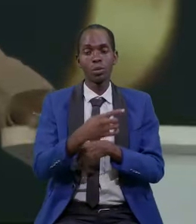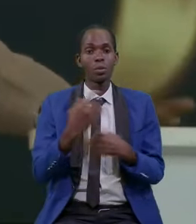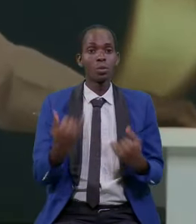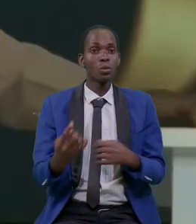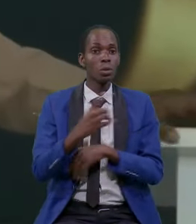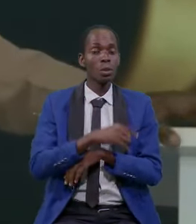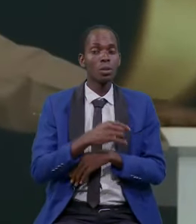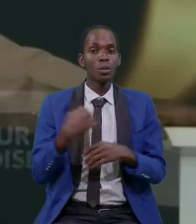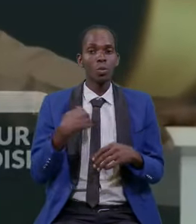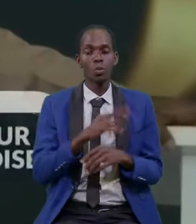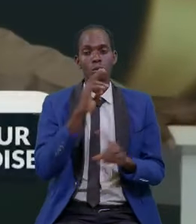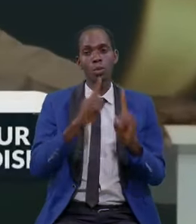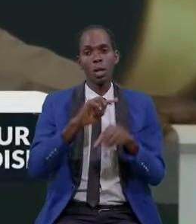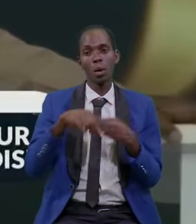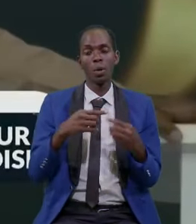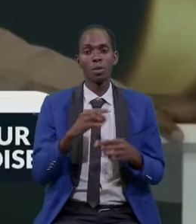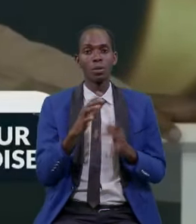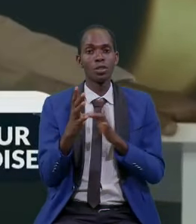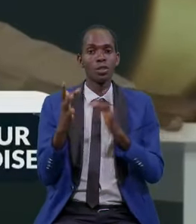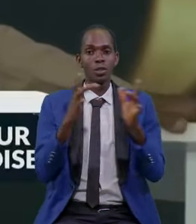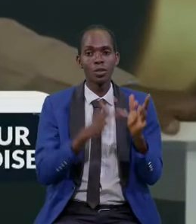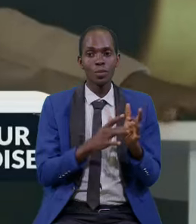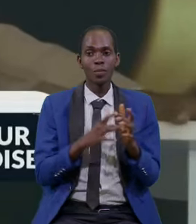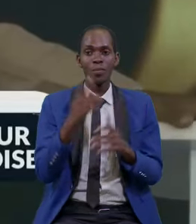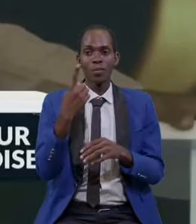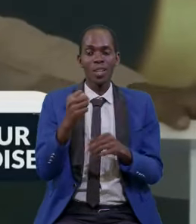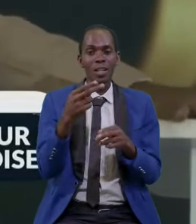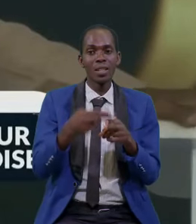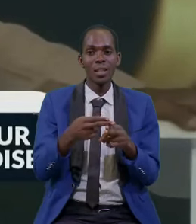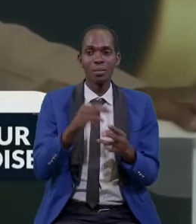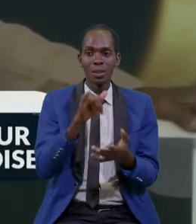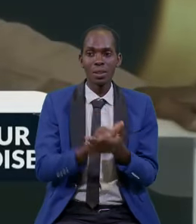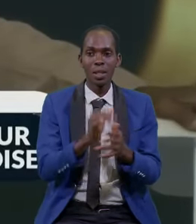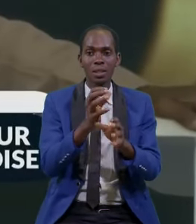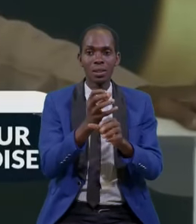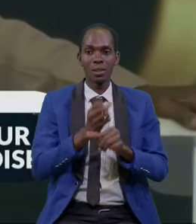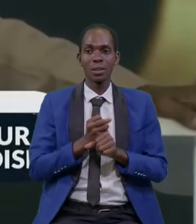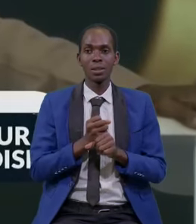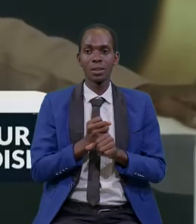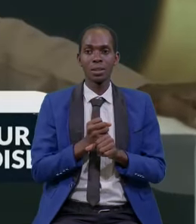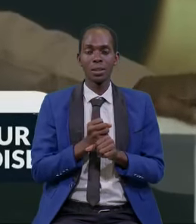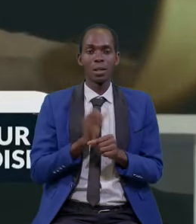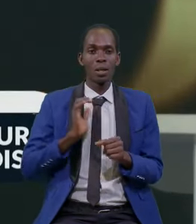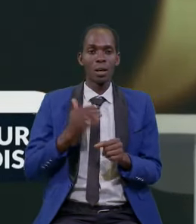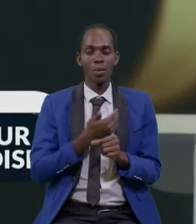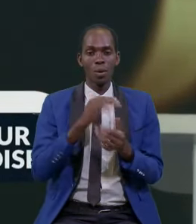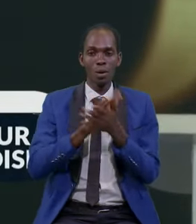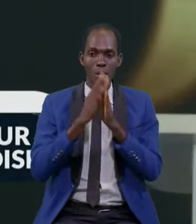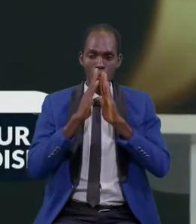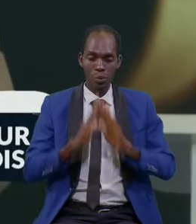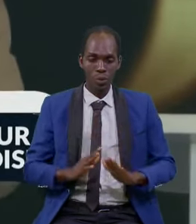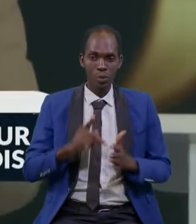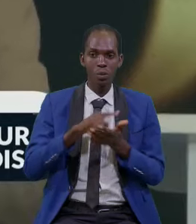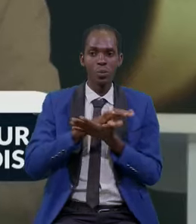Jesus, the name that obtains peace, purity, power,